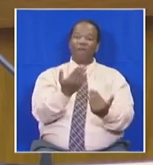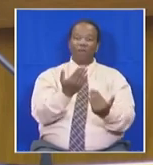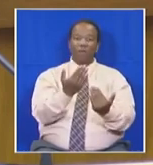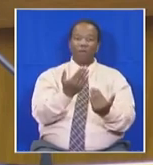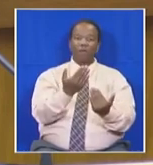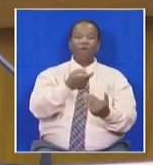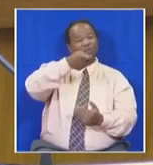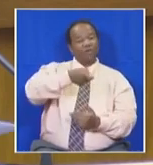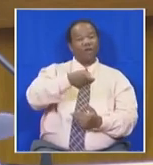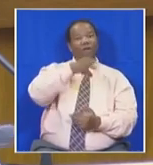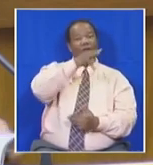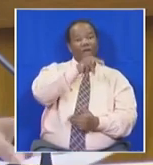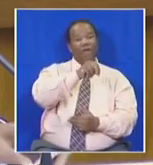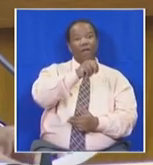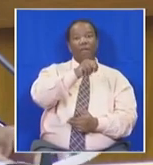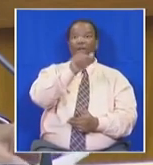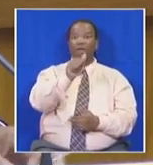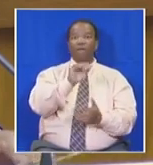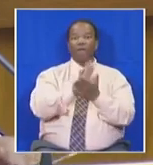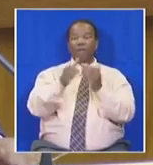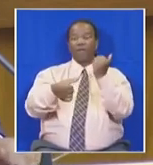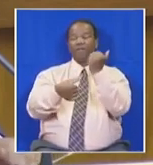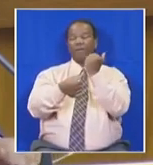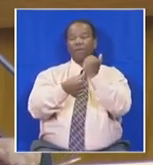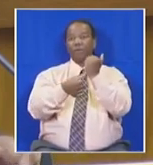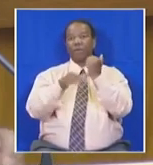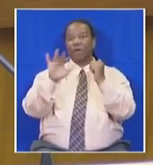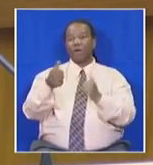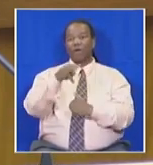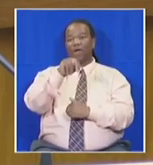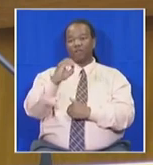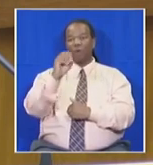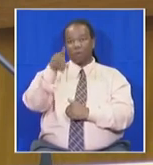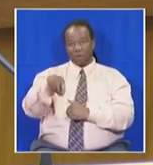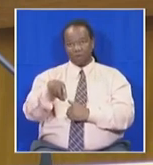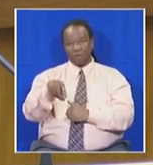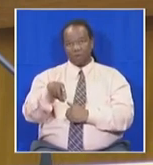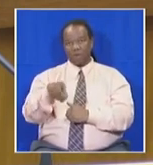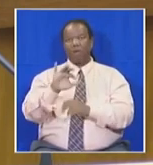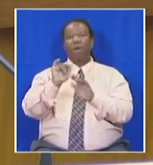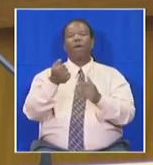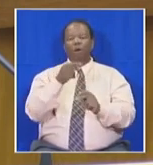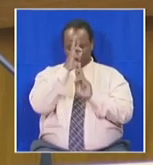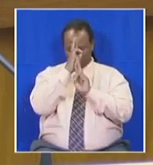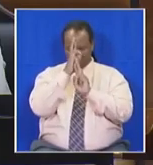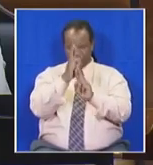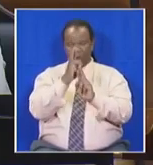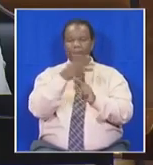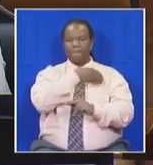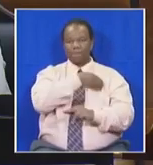14UB, and the Deputy read together with the Chairperson Constitution. Honorable President, of the NCOP. Honorable President, please take your